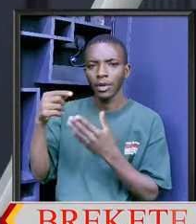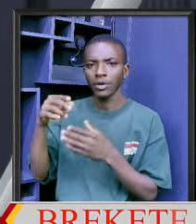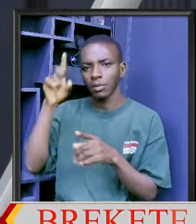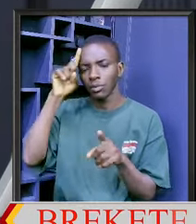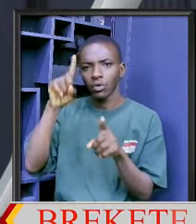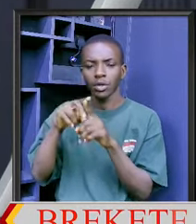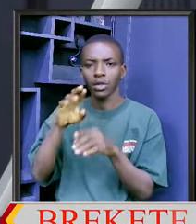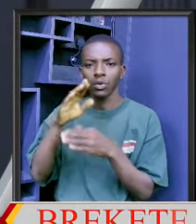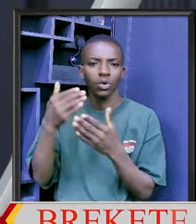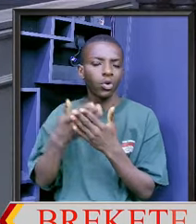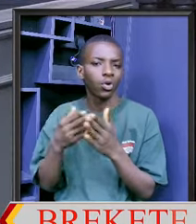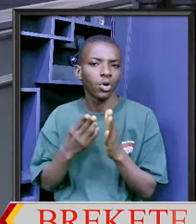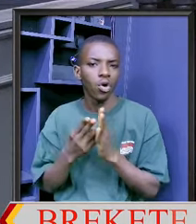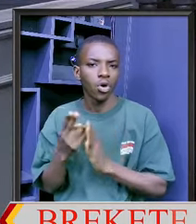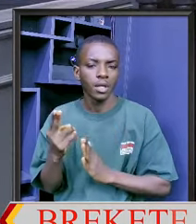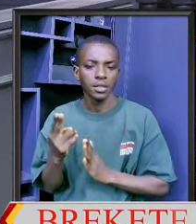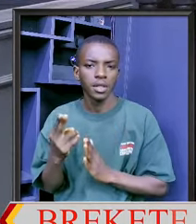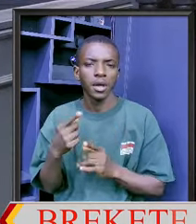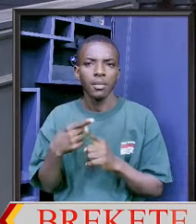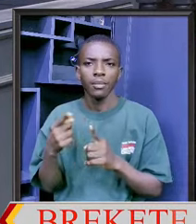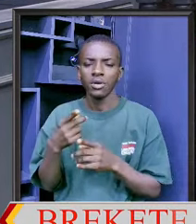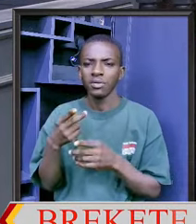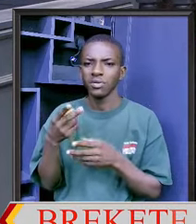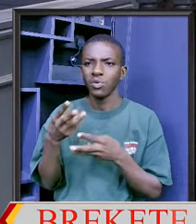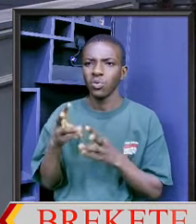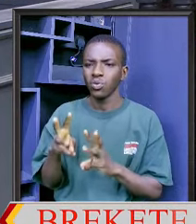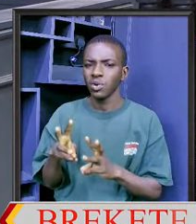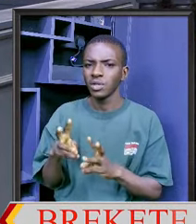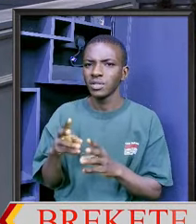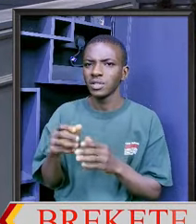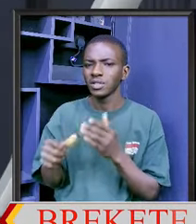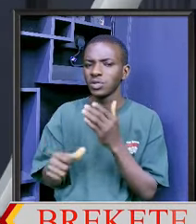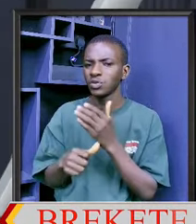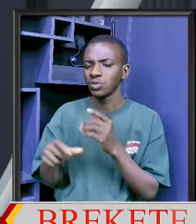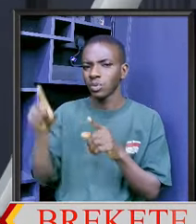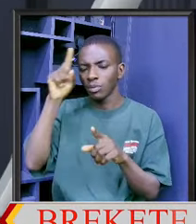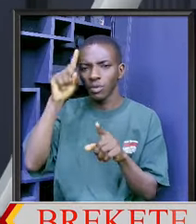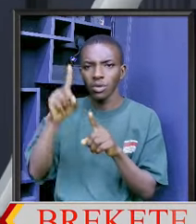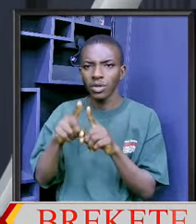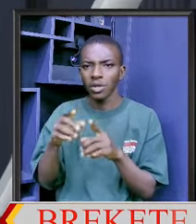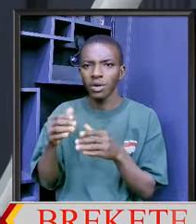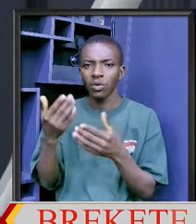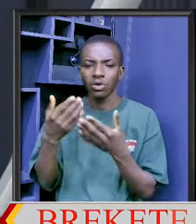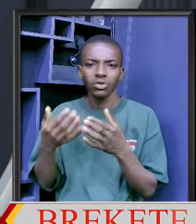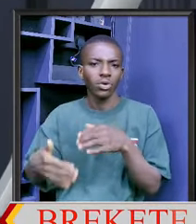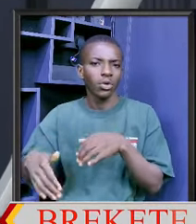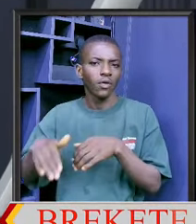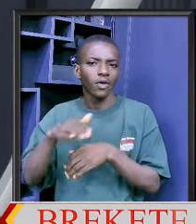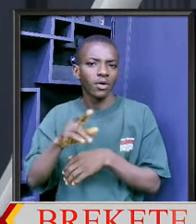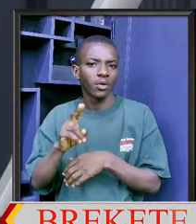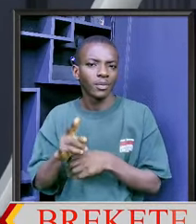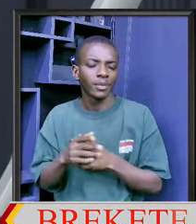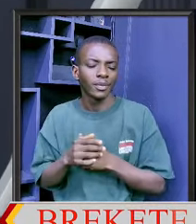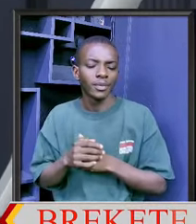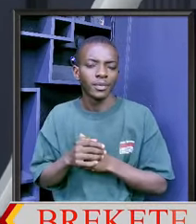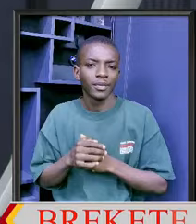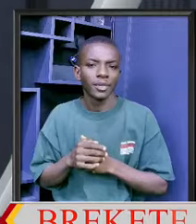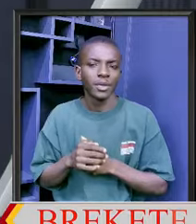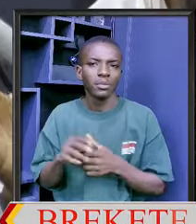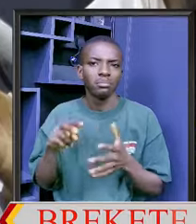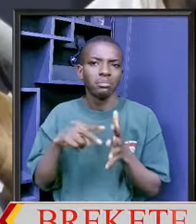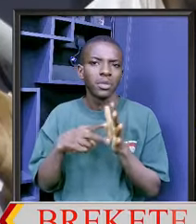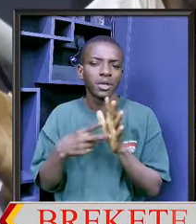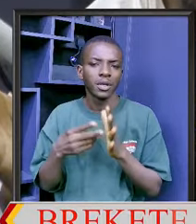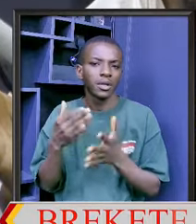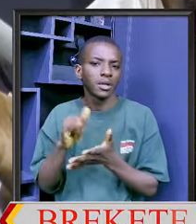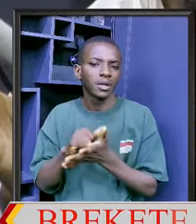in all honesty. But from the way the senior brother we won't cover up, it means